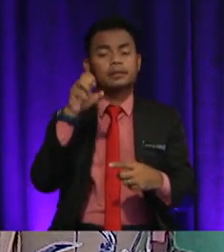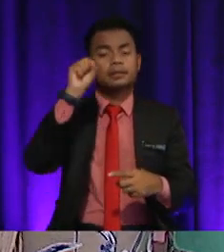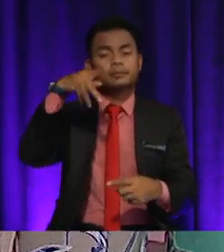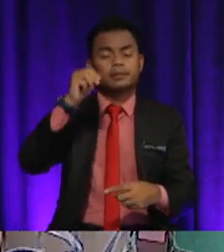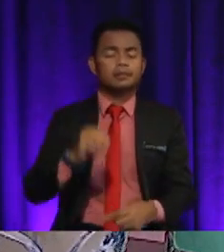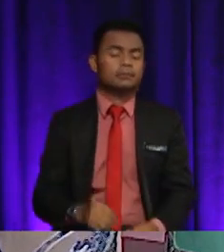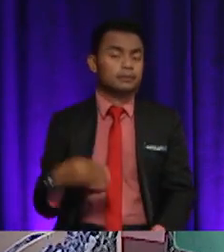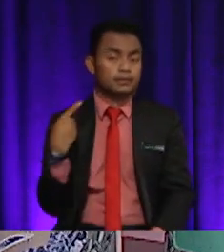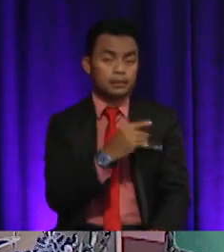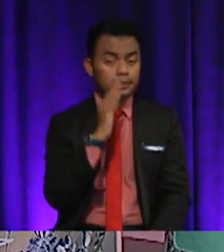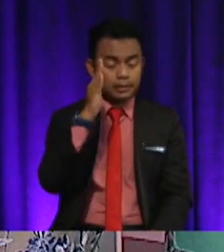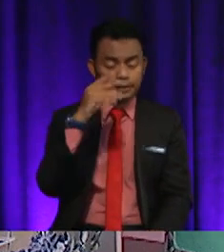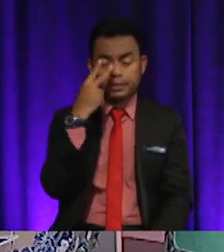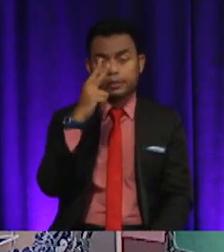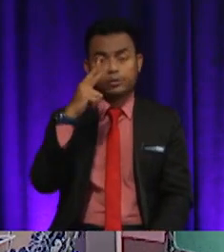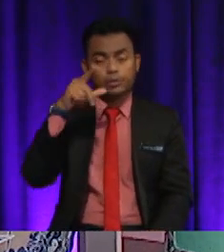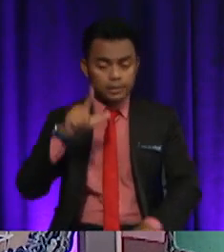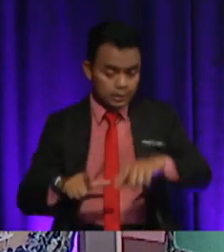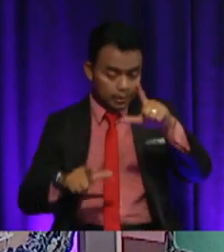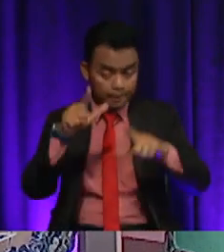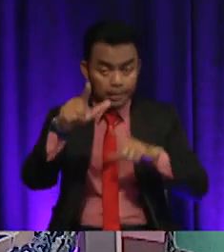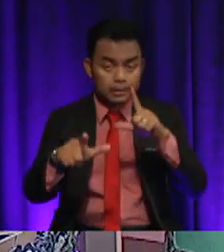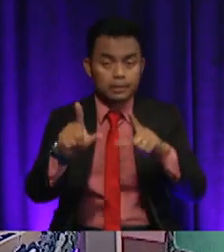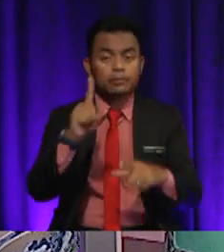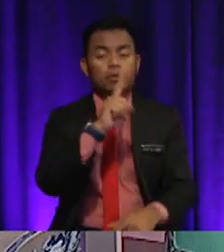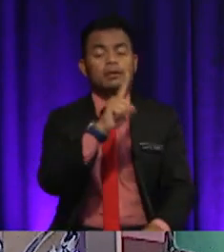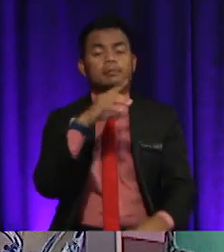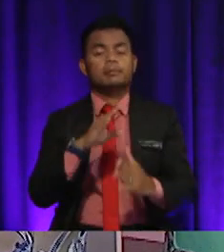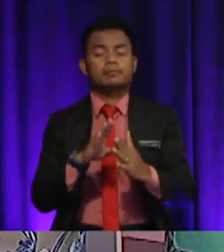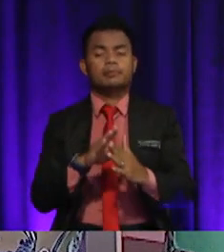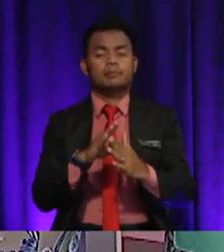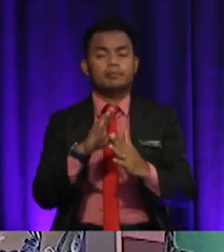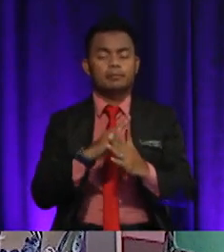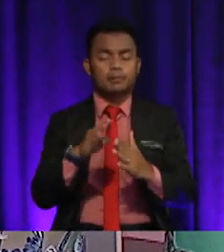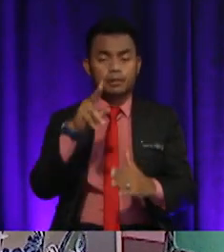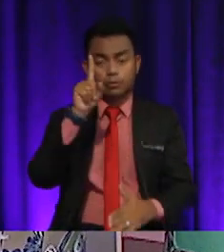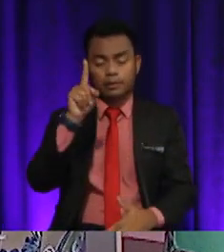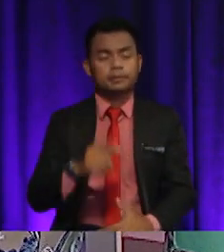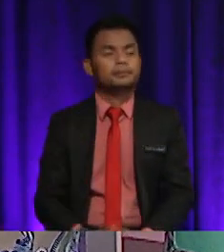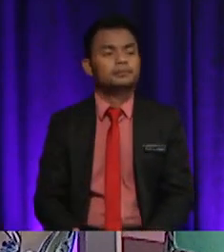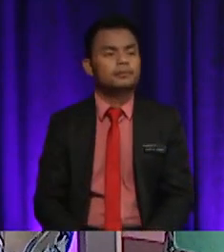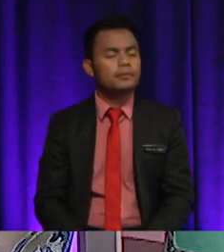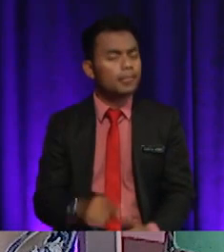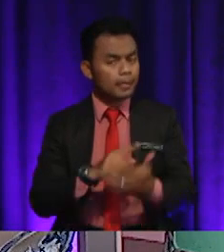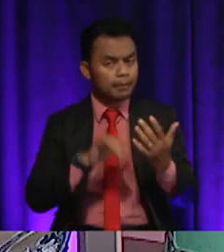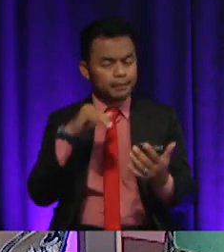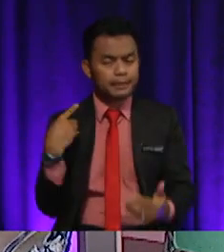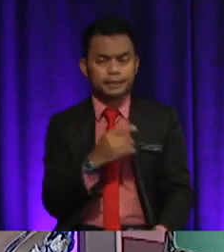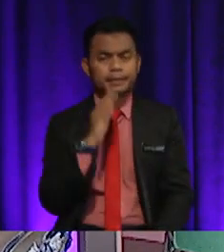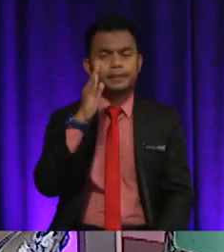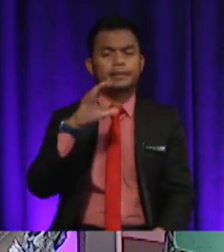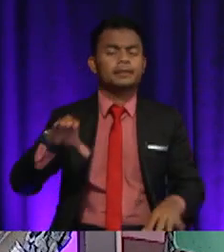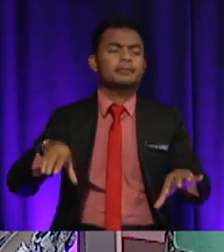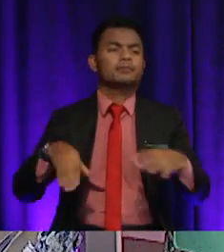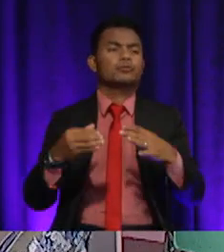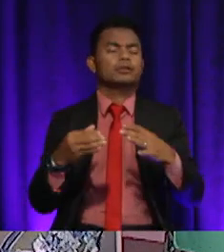perspective. Okay, so first, what you need to do when you've got the paper, when you've got reading comprehension part 3, would be for you to read